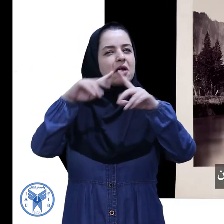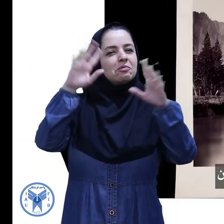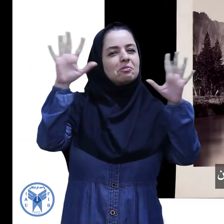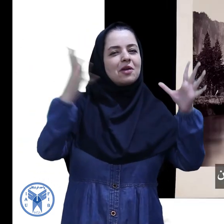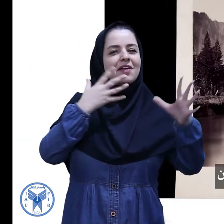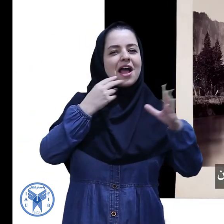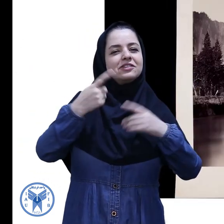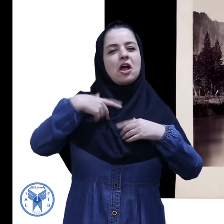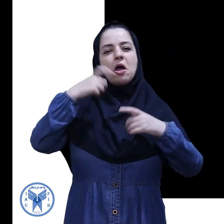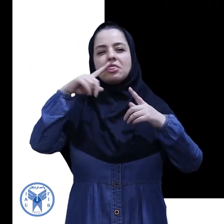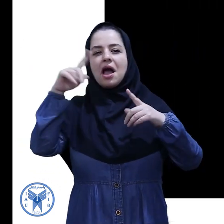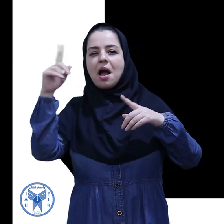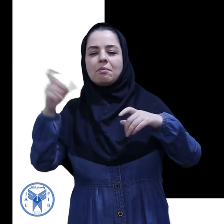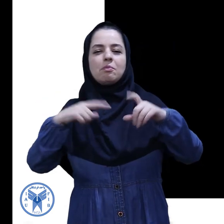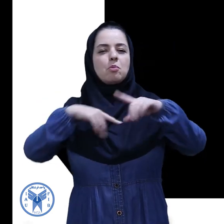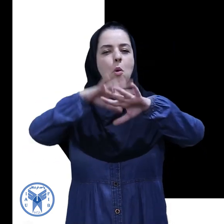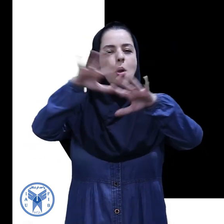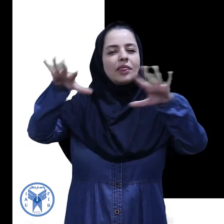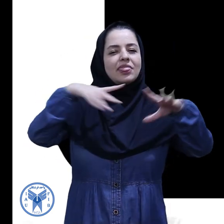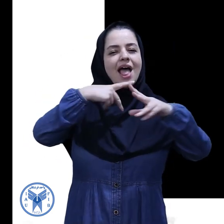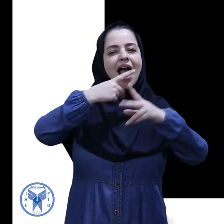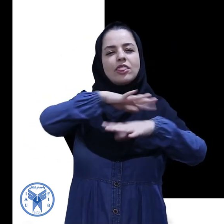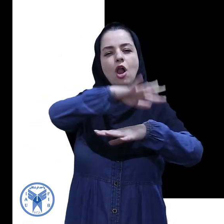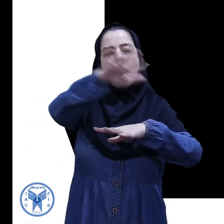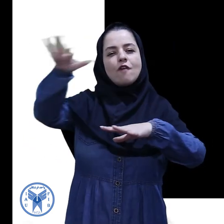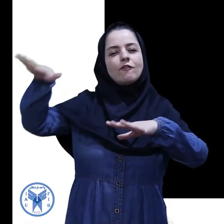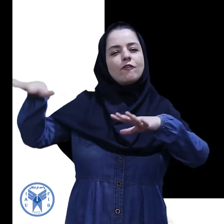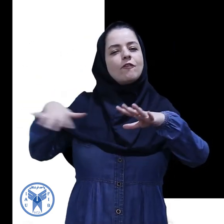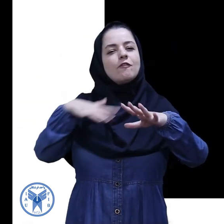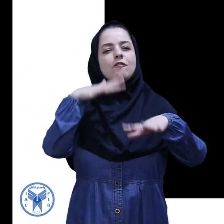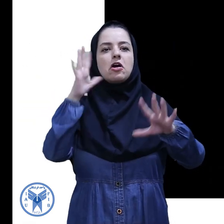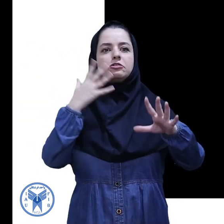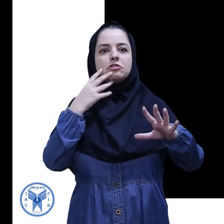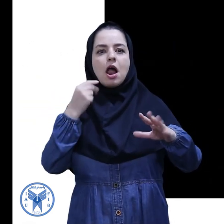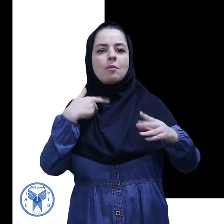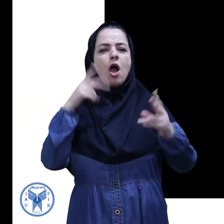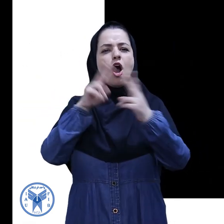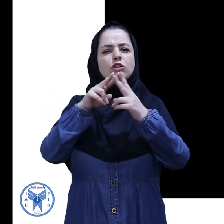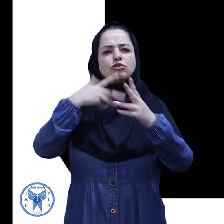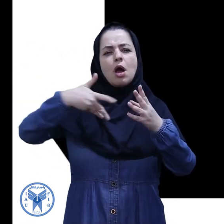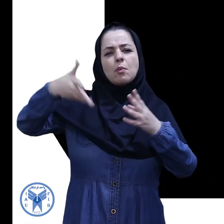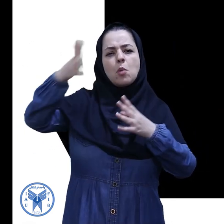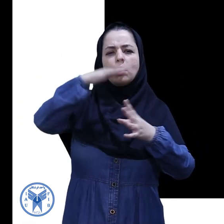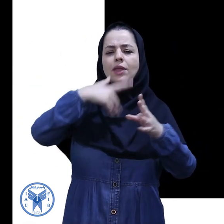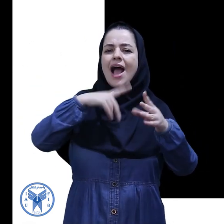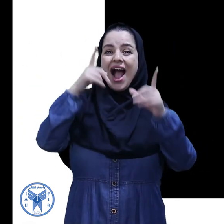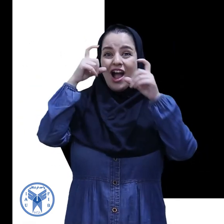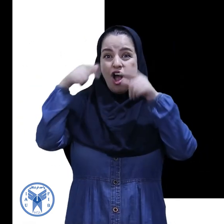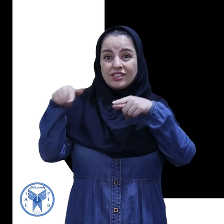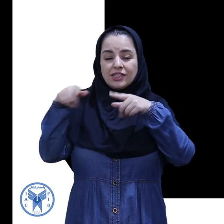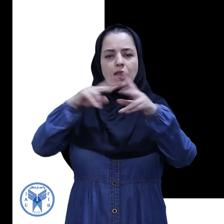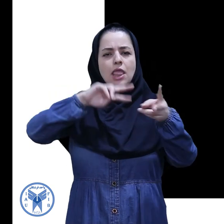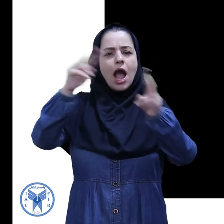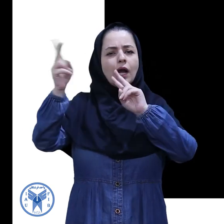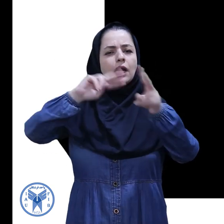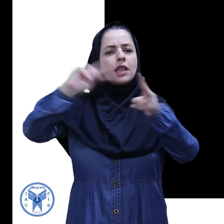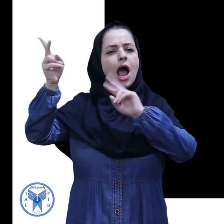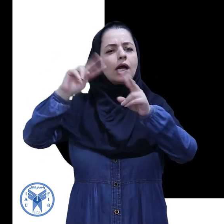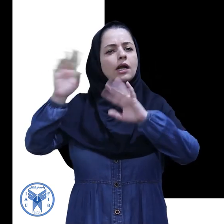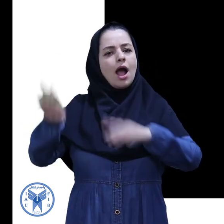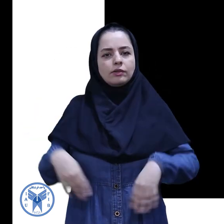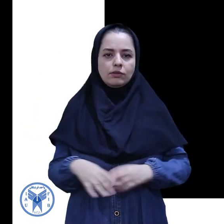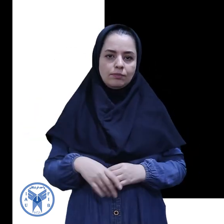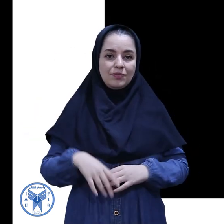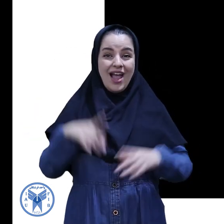its history. The way that we familiarize ourselves with the world around us just fundamentally changed